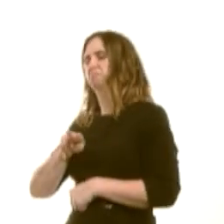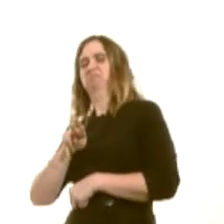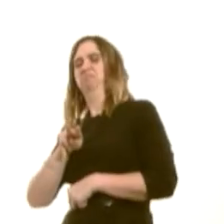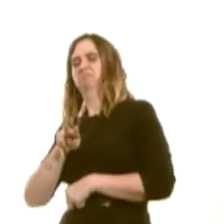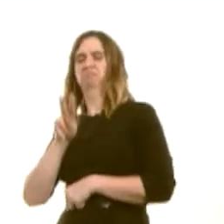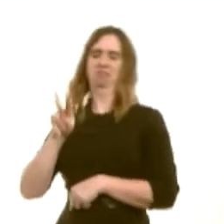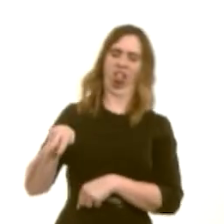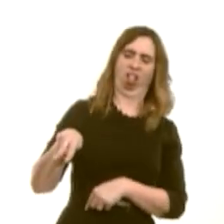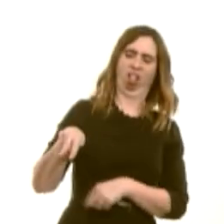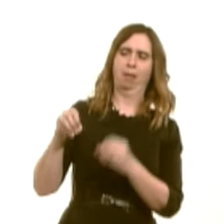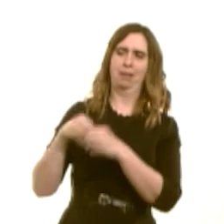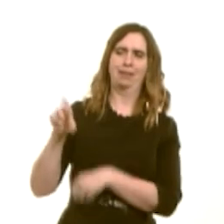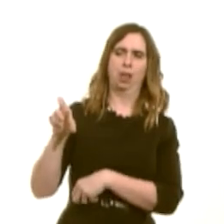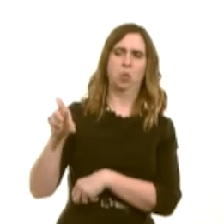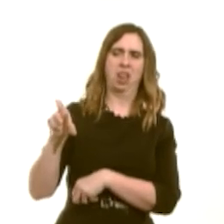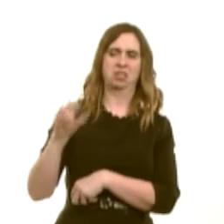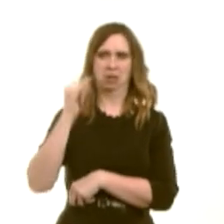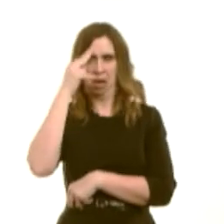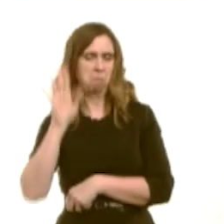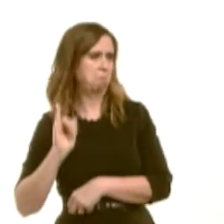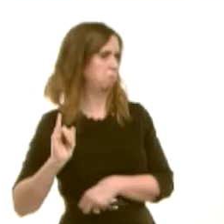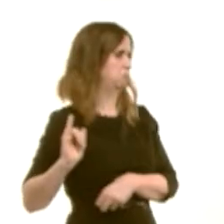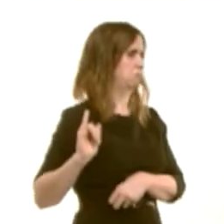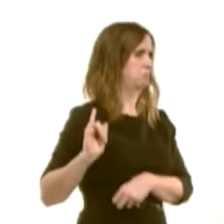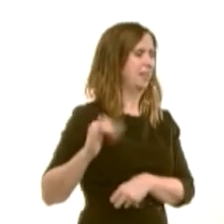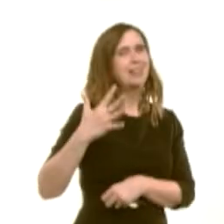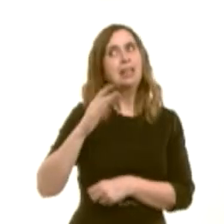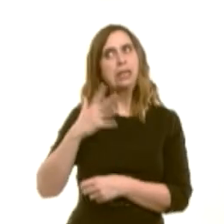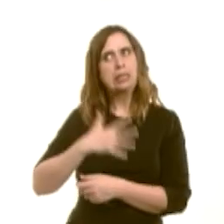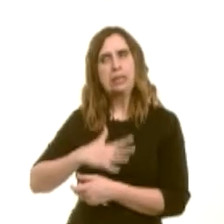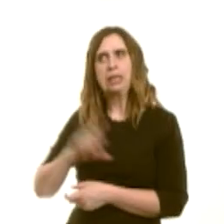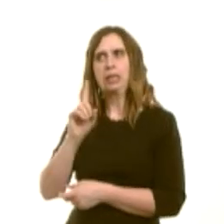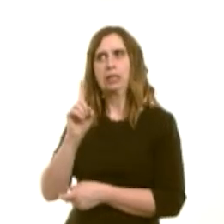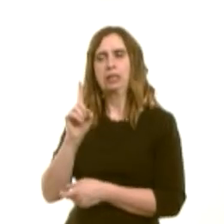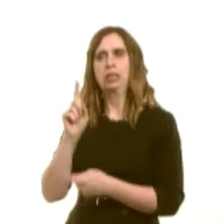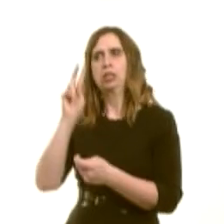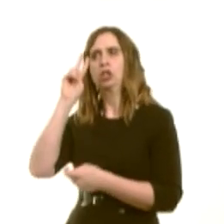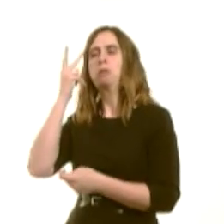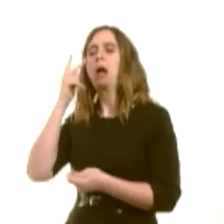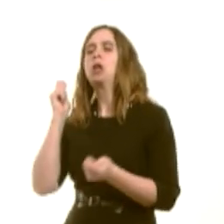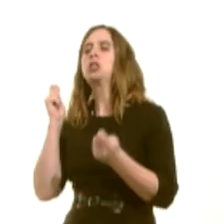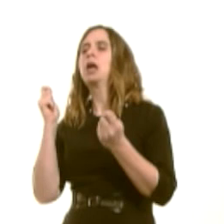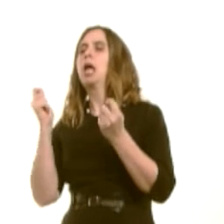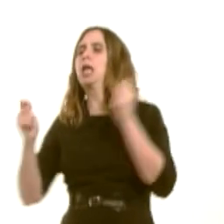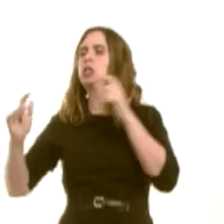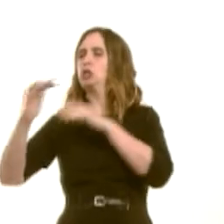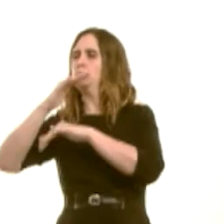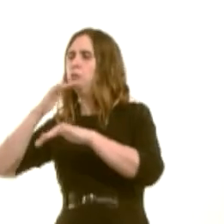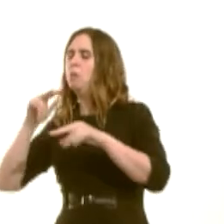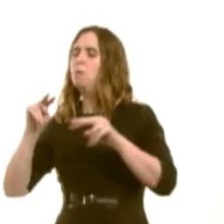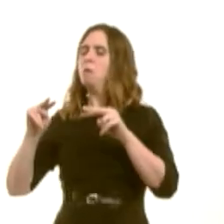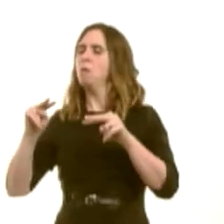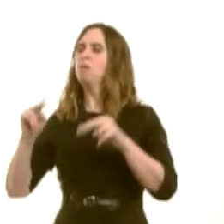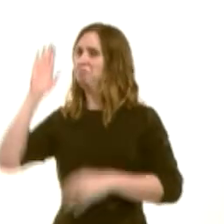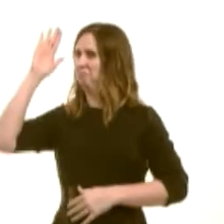that. But what we need to ensure is that that attitude changes and that people want to go to that department in Glan-Clwyd permanently,